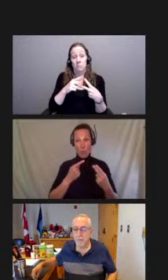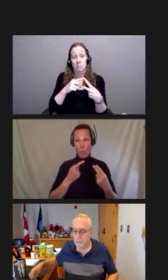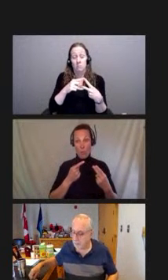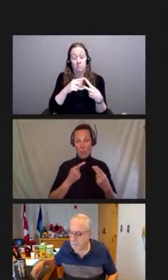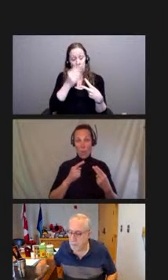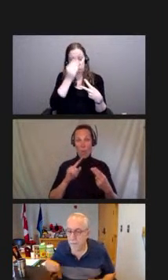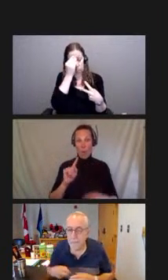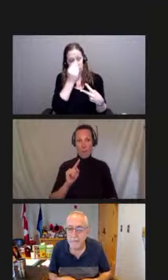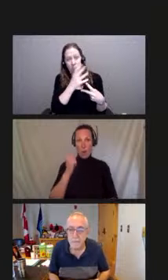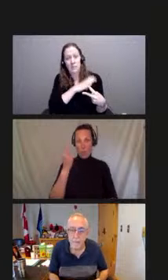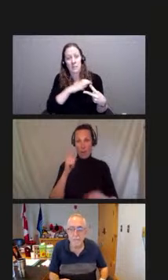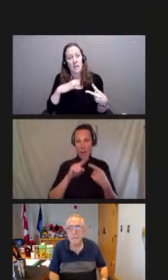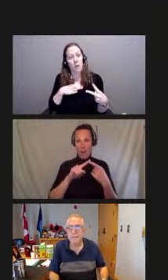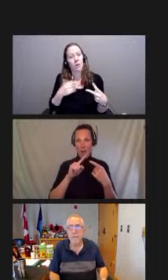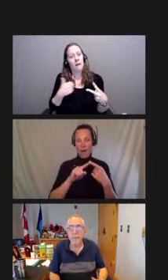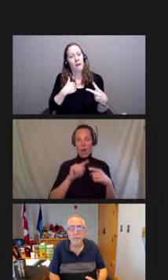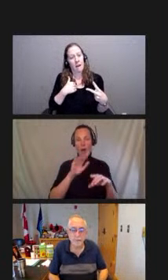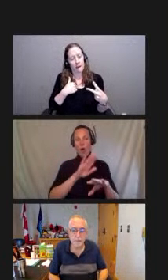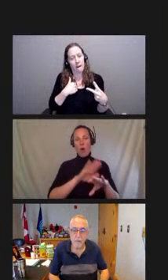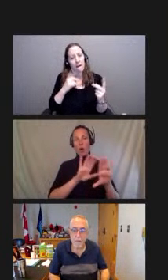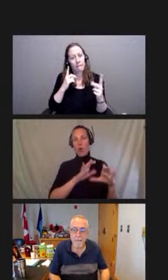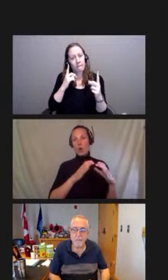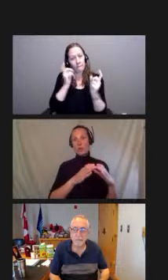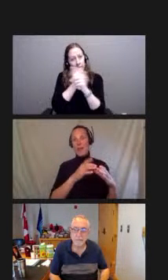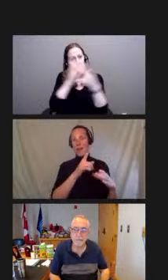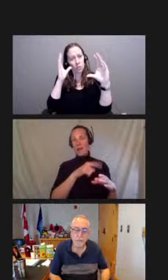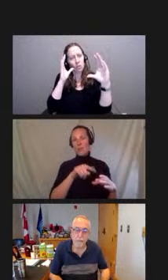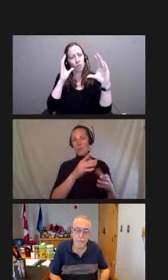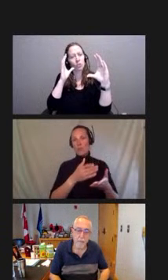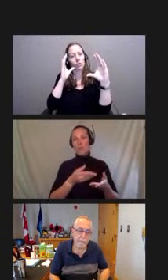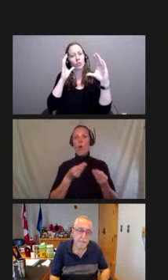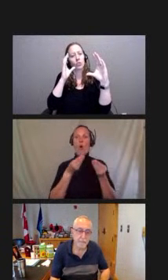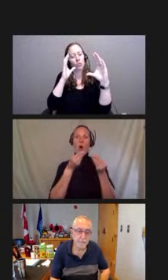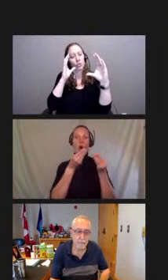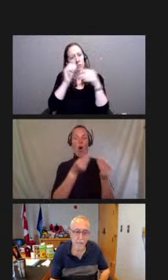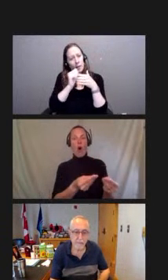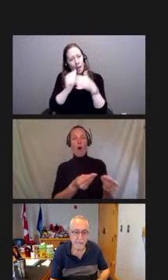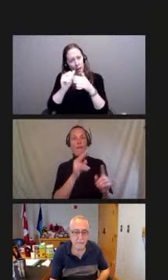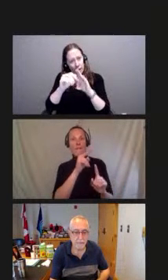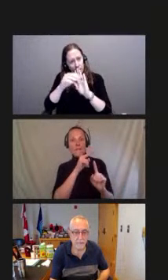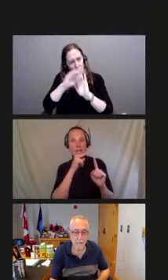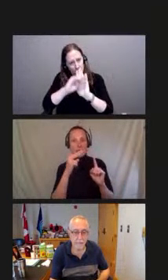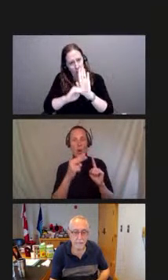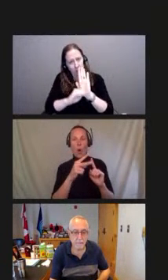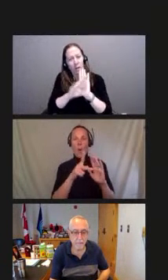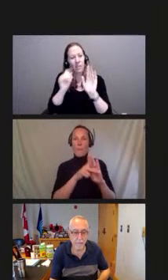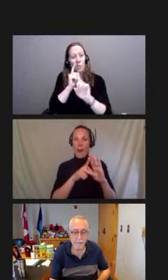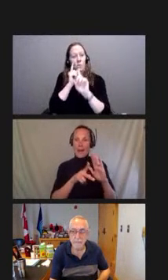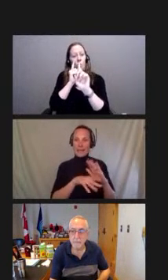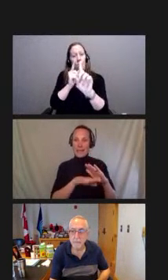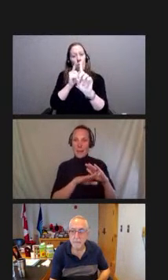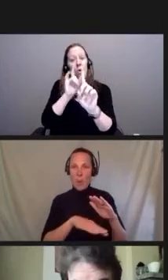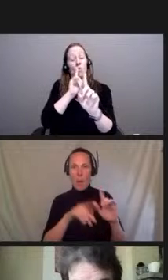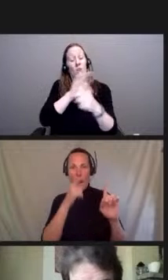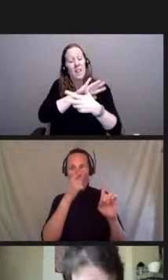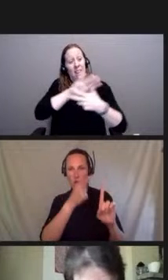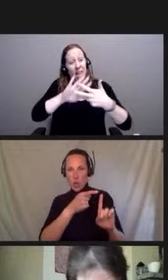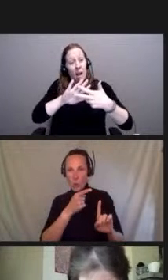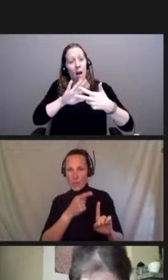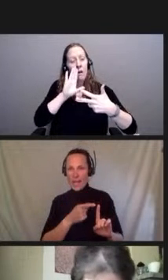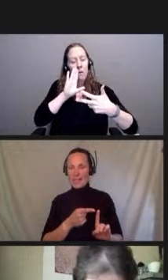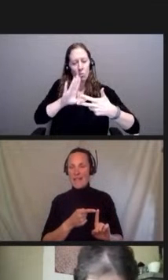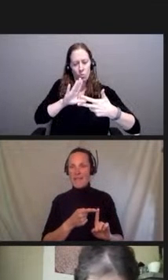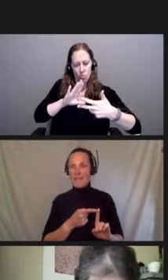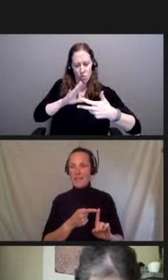with a proposed vision, guiding principles, and goals that will set the overarching strategic framework for how the city will manage